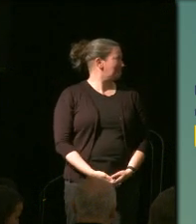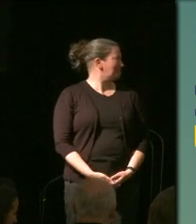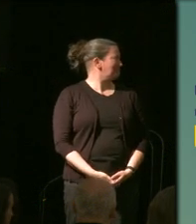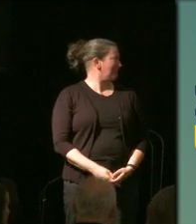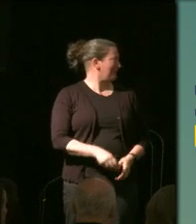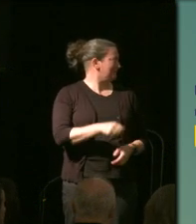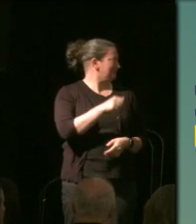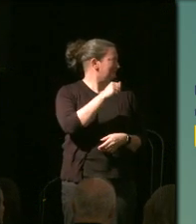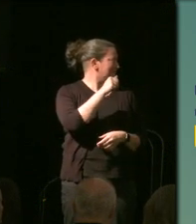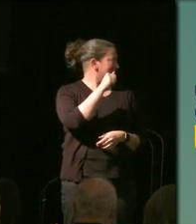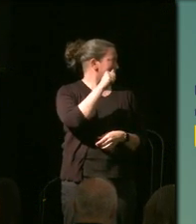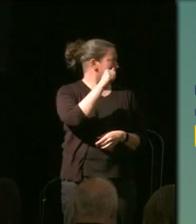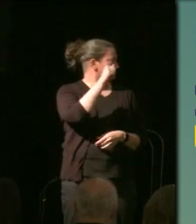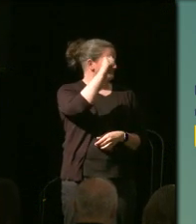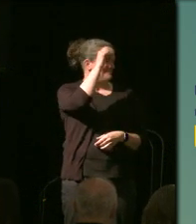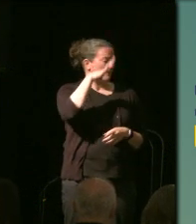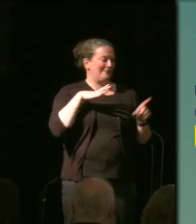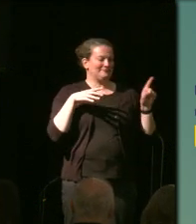Thank